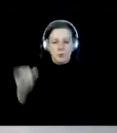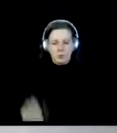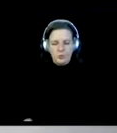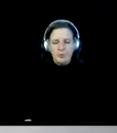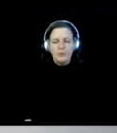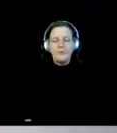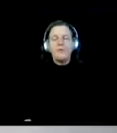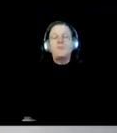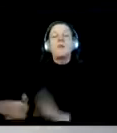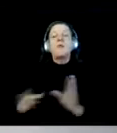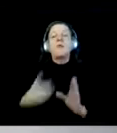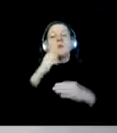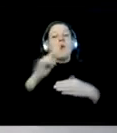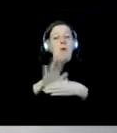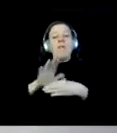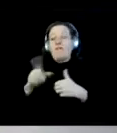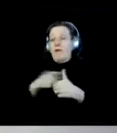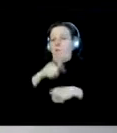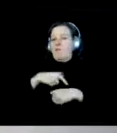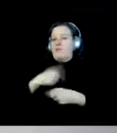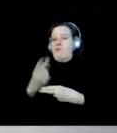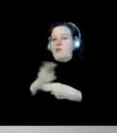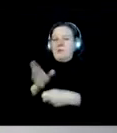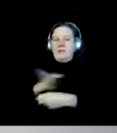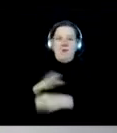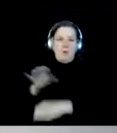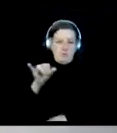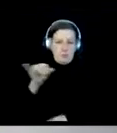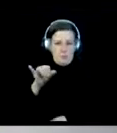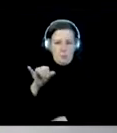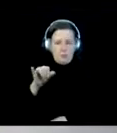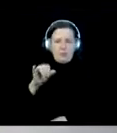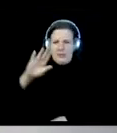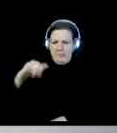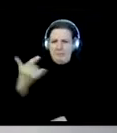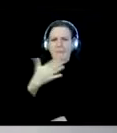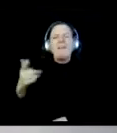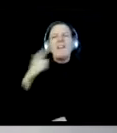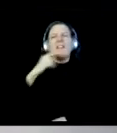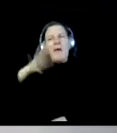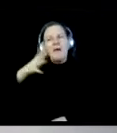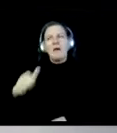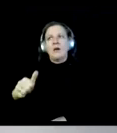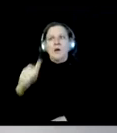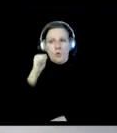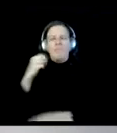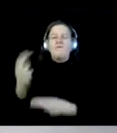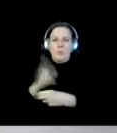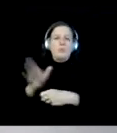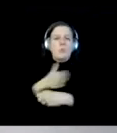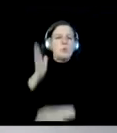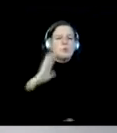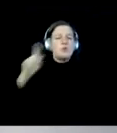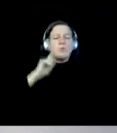first time I used music as well. Like that was a big thing. I had kind of refused to use music before. I thought it was too